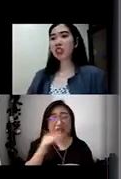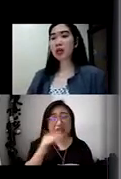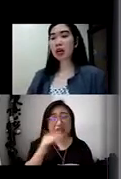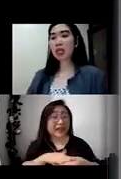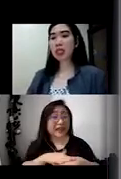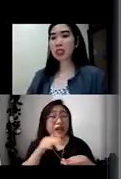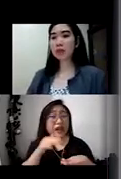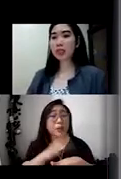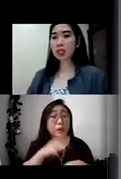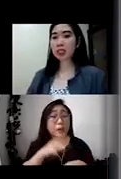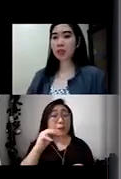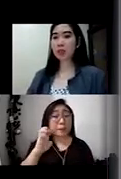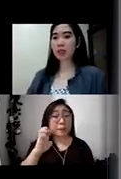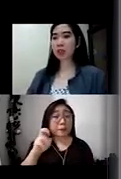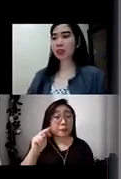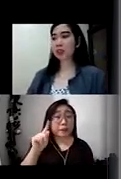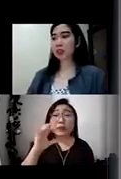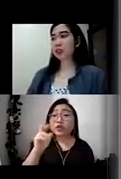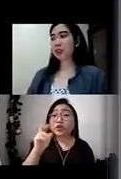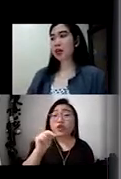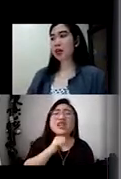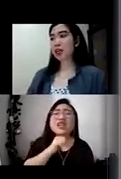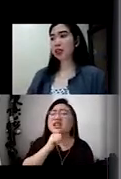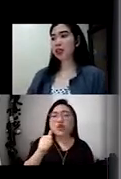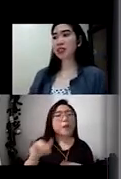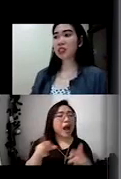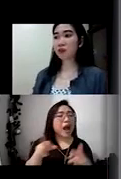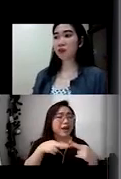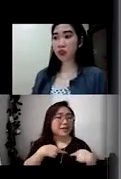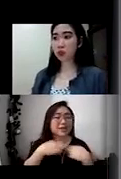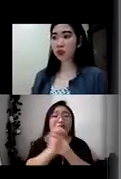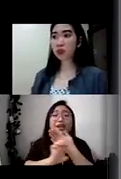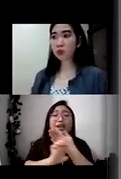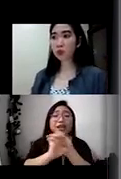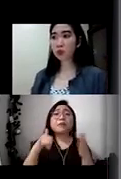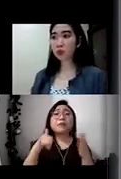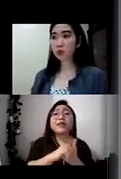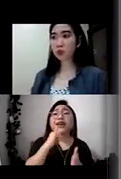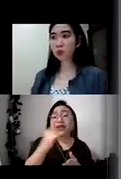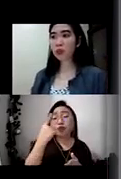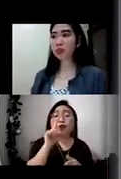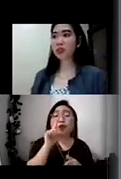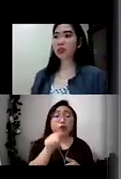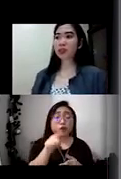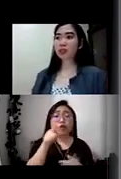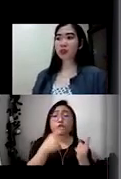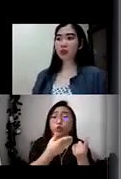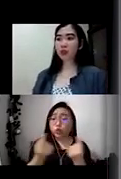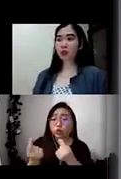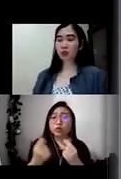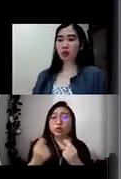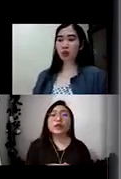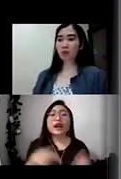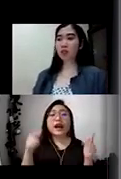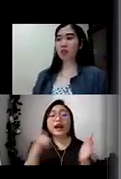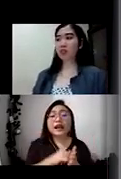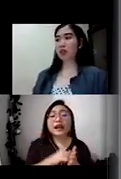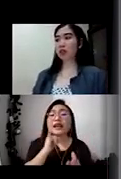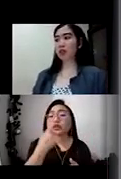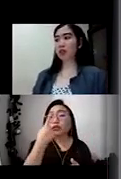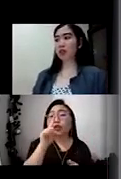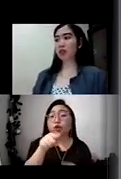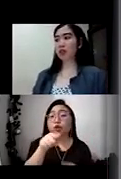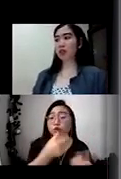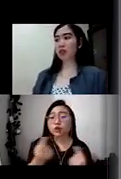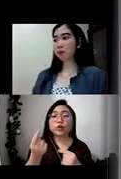siya makaka-receive ng email na this is for you to do, this is for you to accomplish.